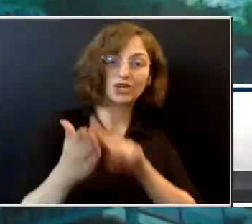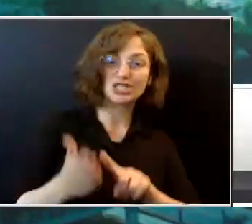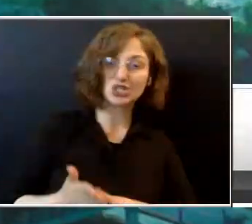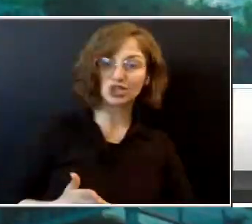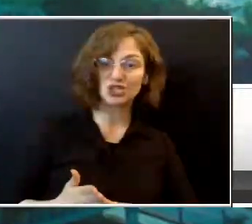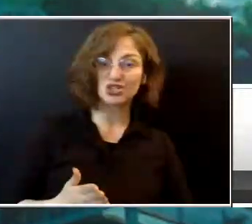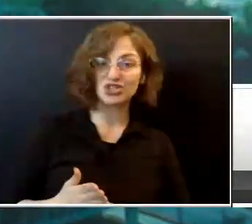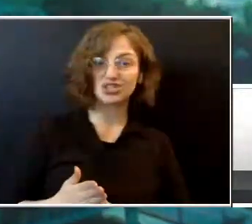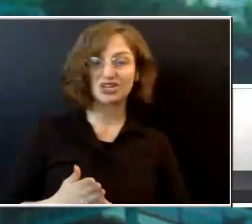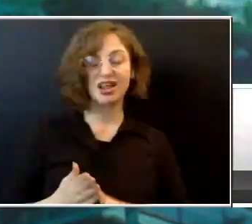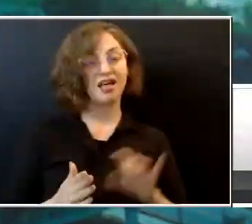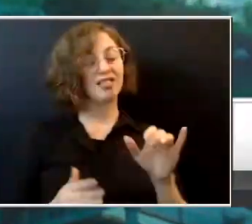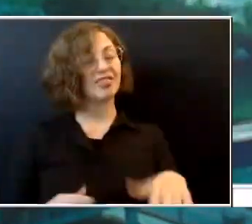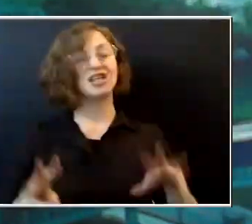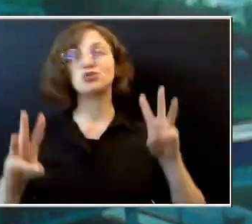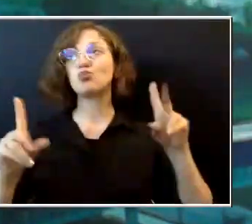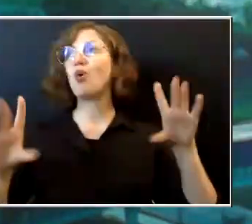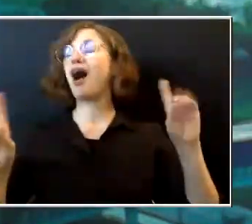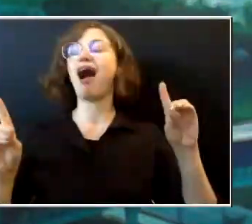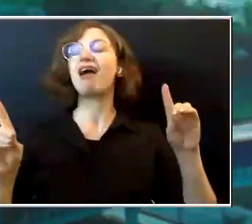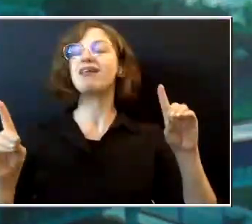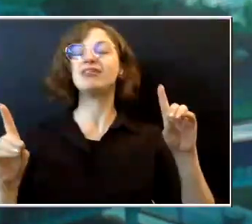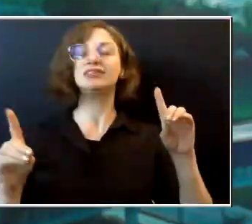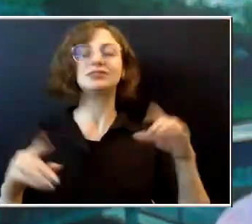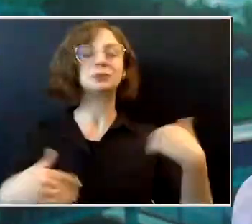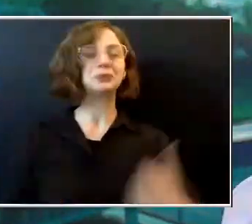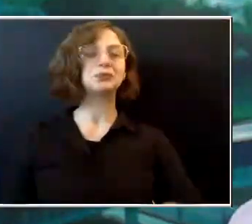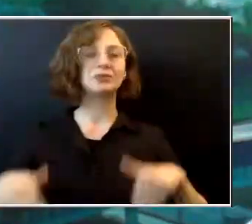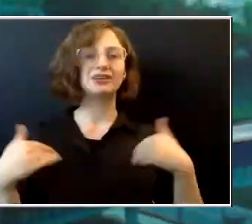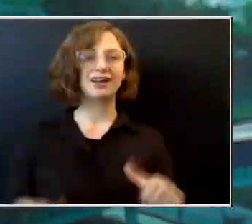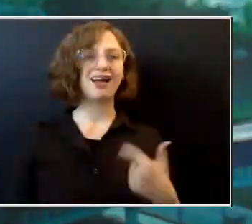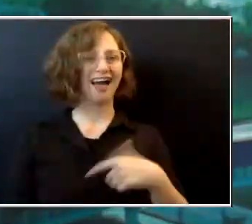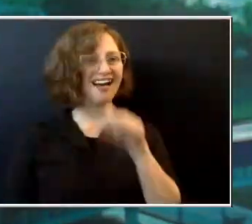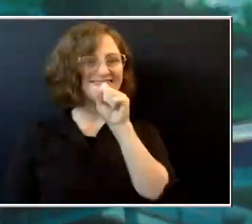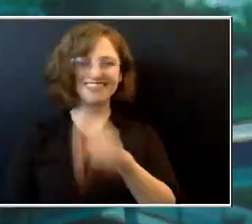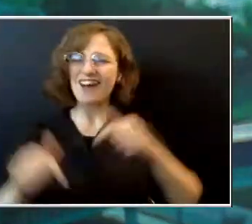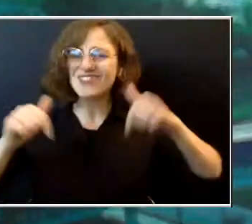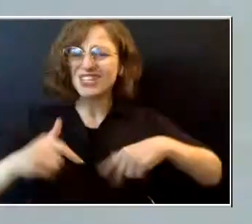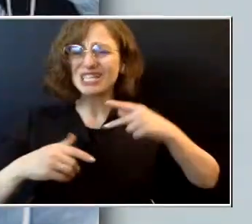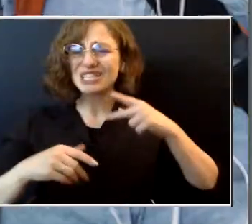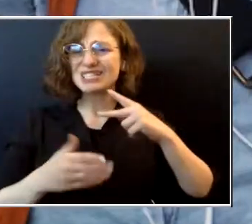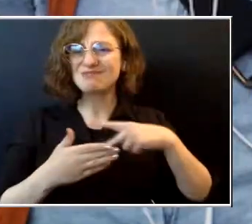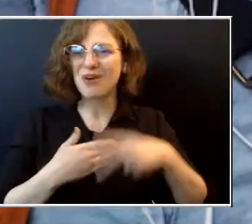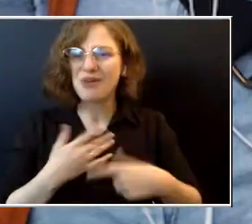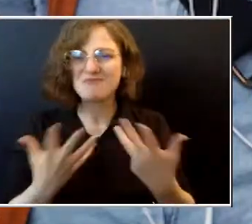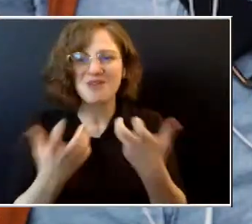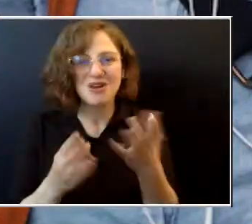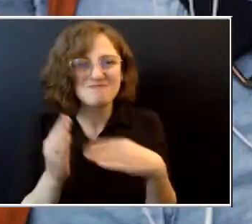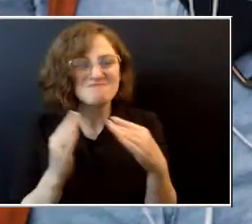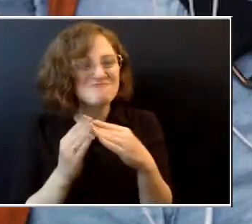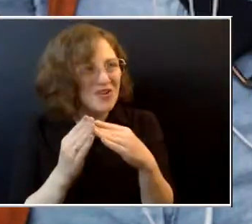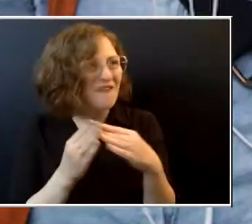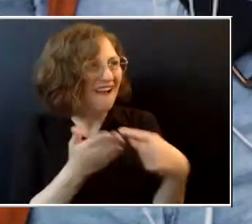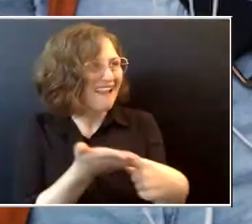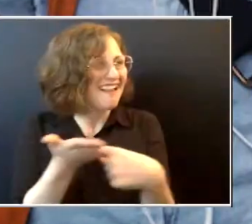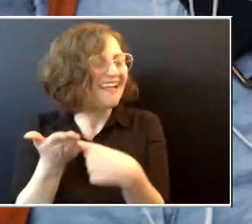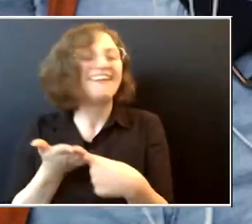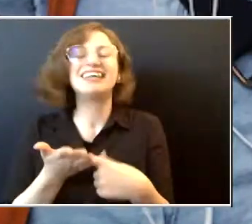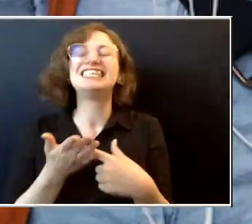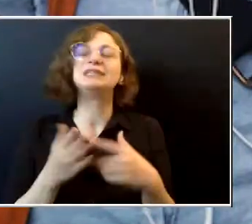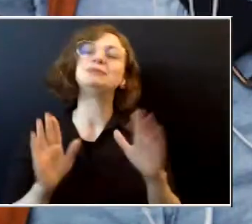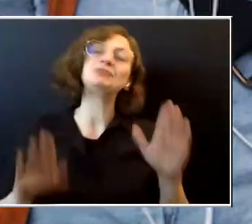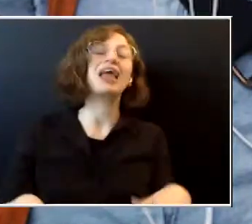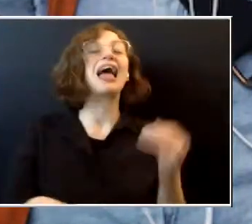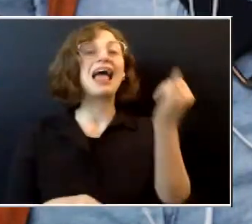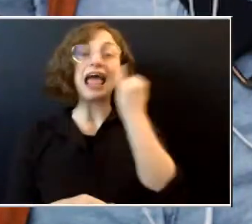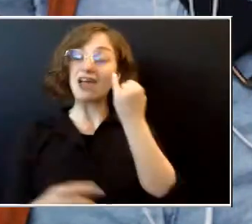Absolutely. That's just such a big deal. Well, I love this program. I want to do a lot more of this. But if you have questions,